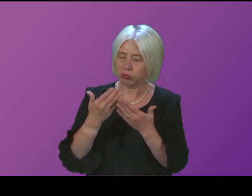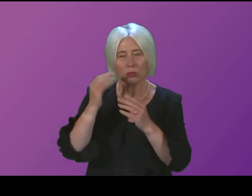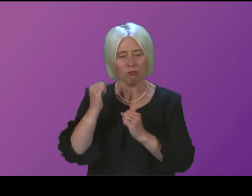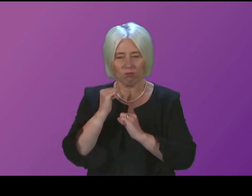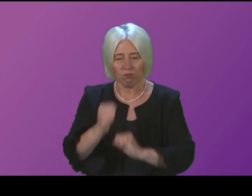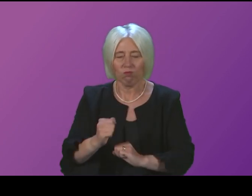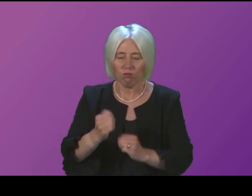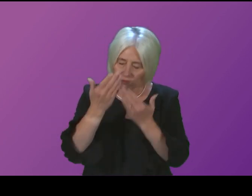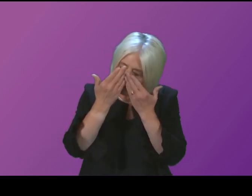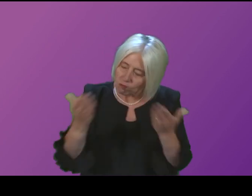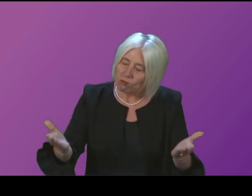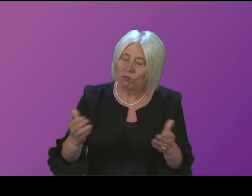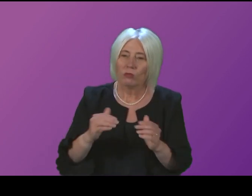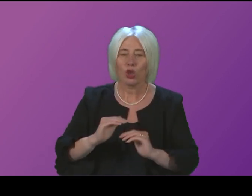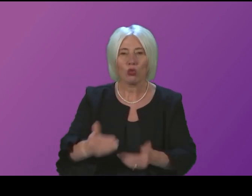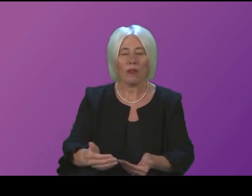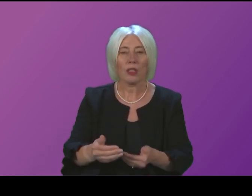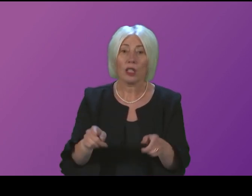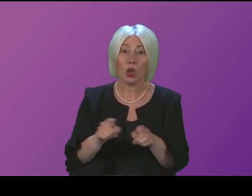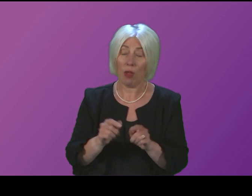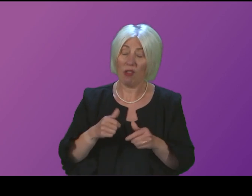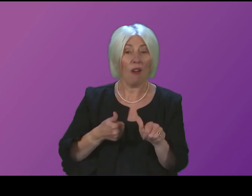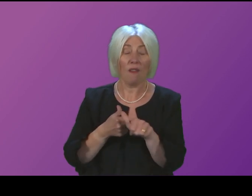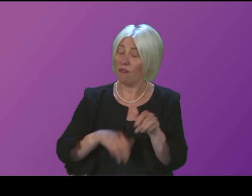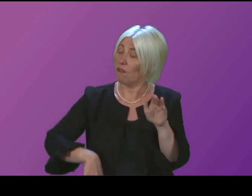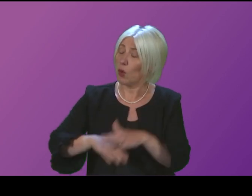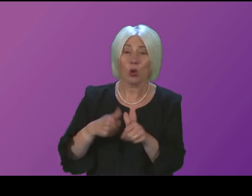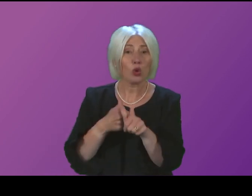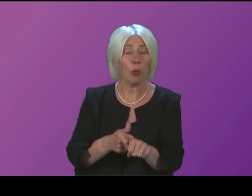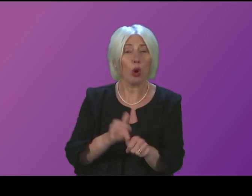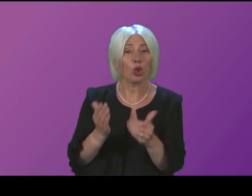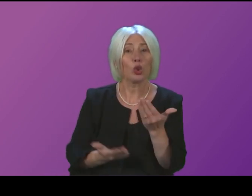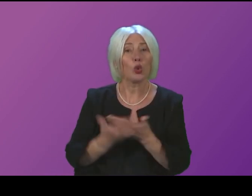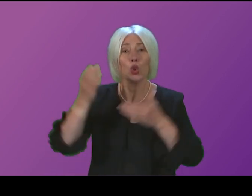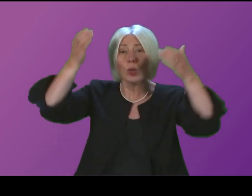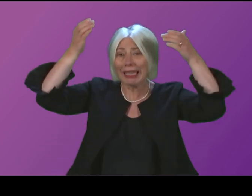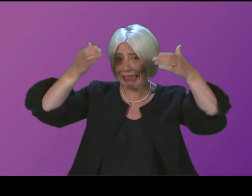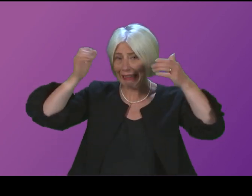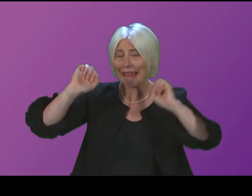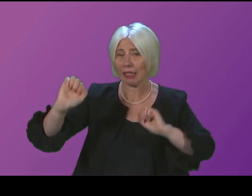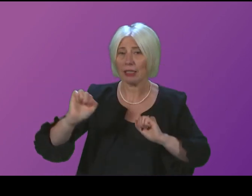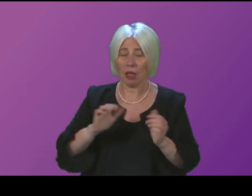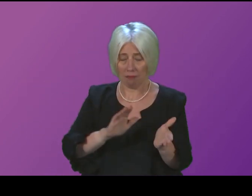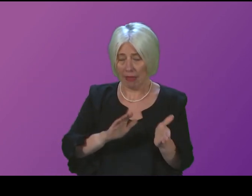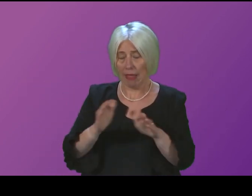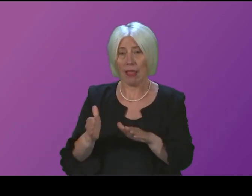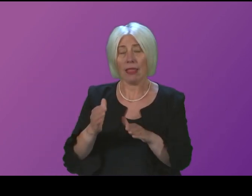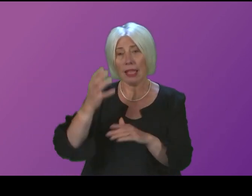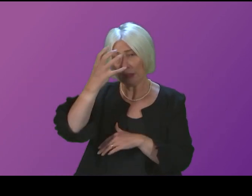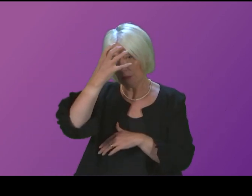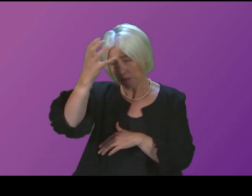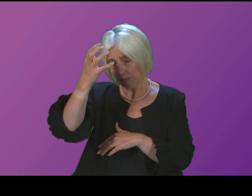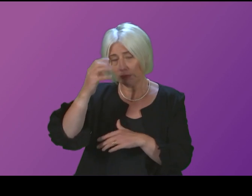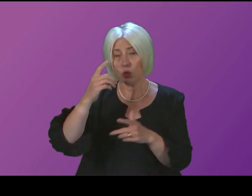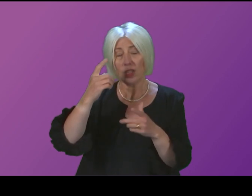and to offer our full support and loyalty to our new King. May Her Late Majesty Queen Elizabeth II rest